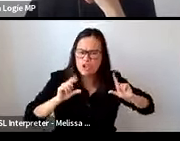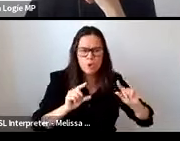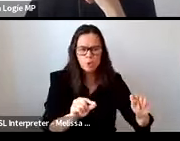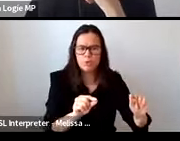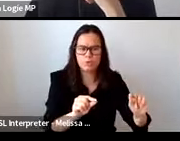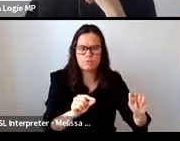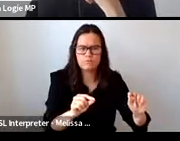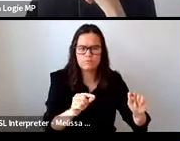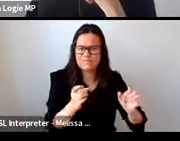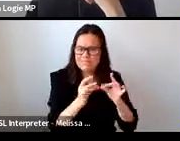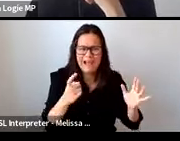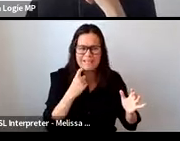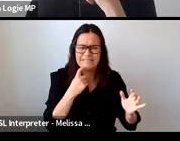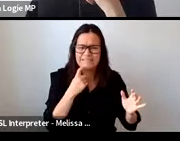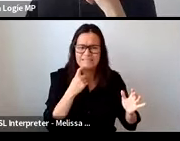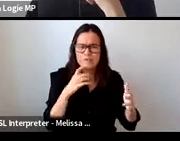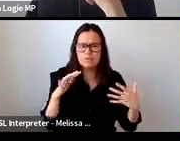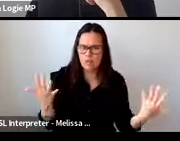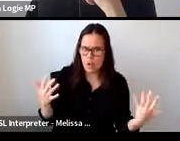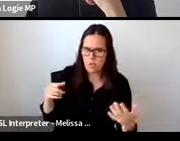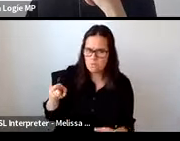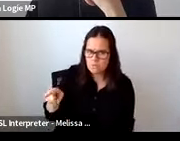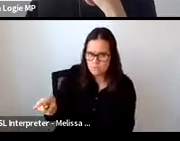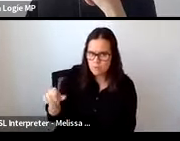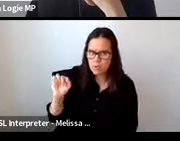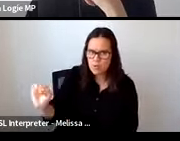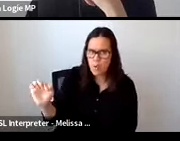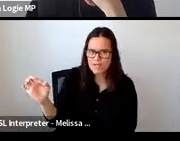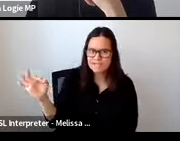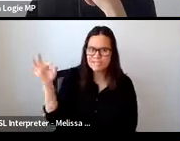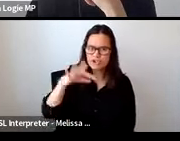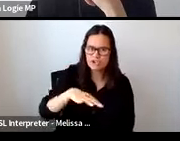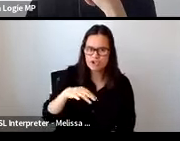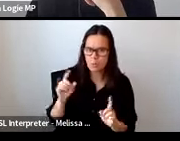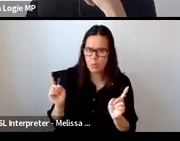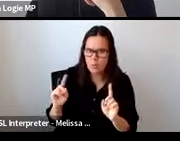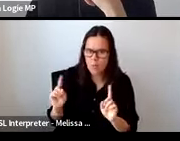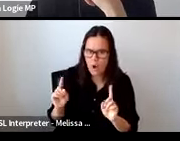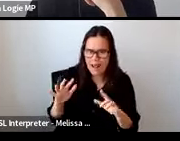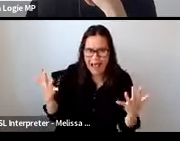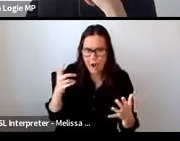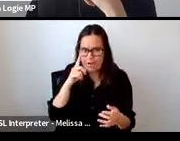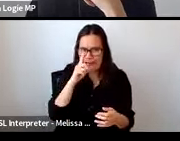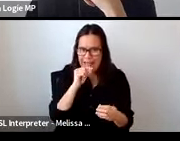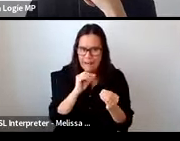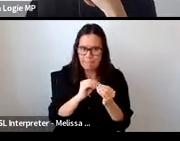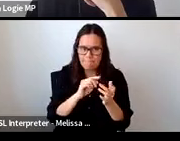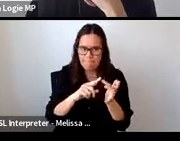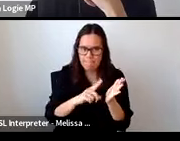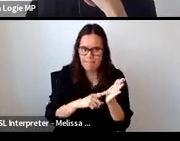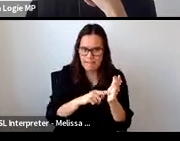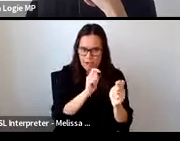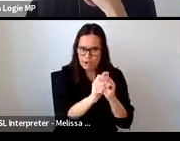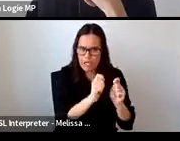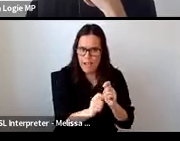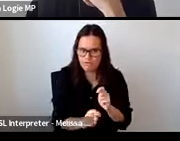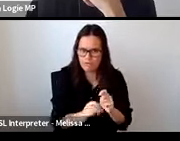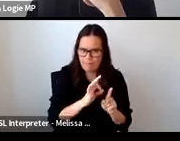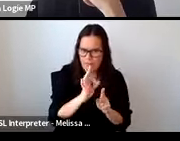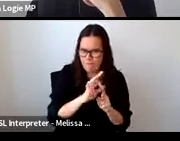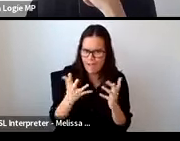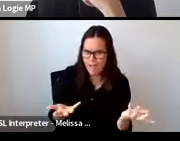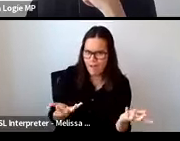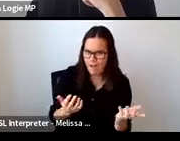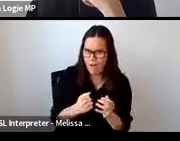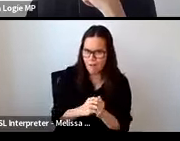can make those changes to this piece of proposed legislation that's in front of us? Look, it's a